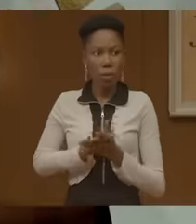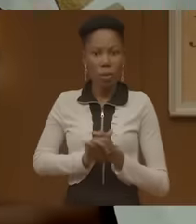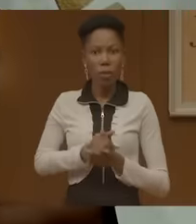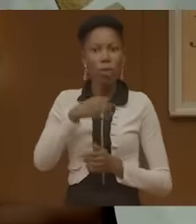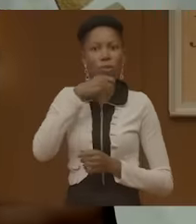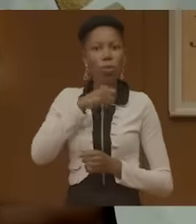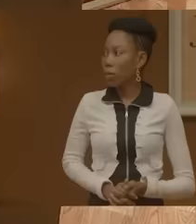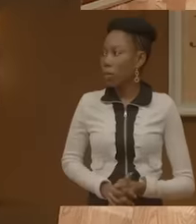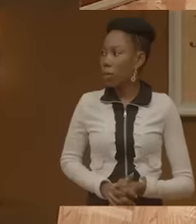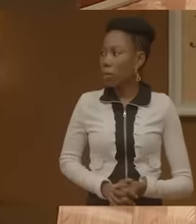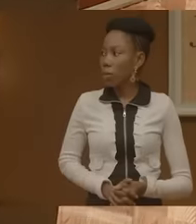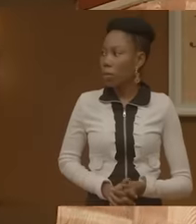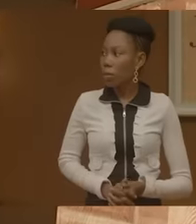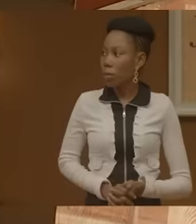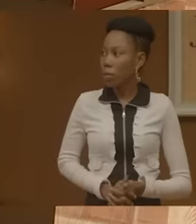in.